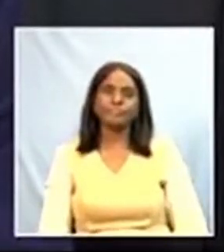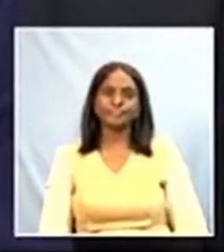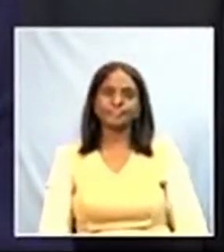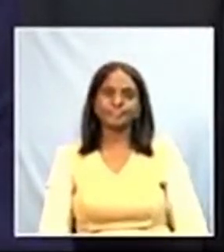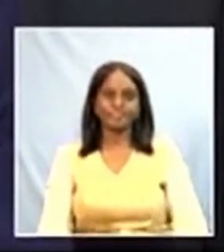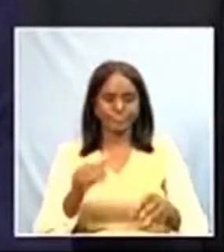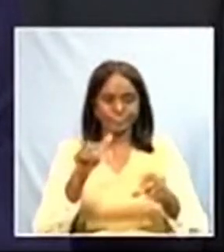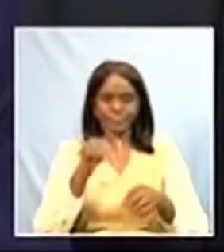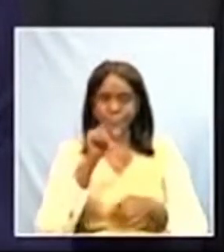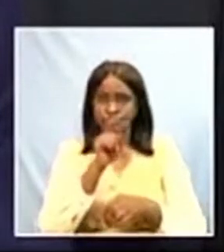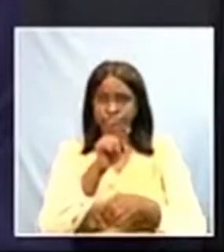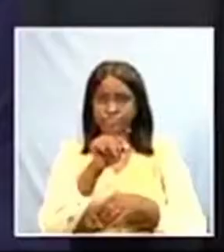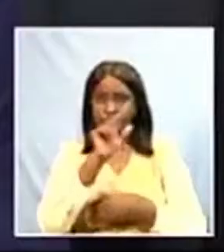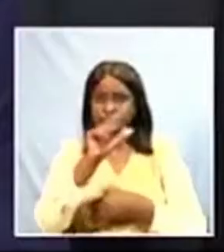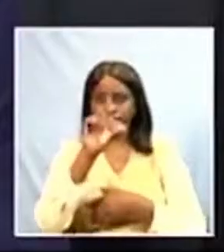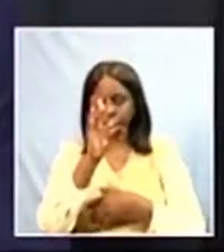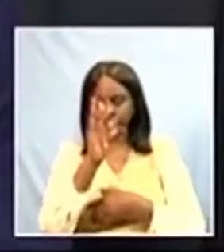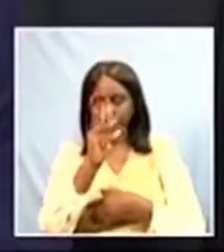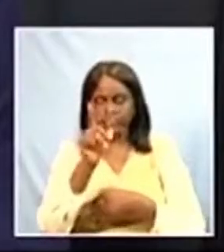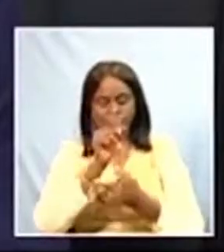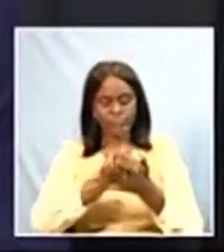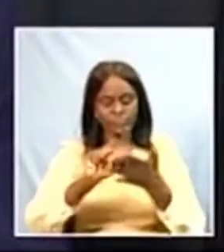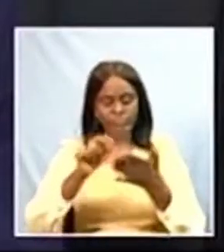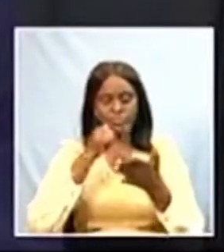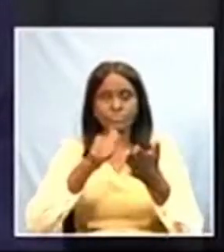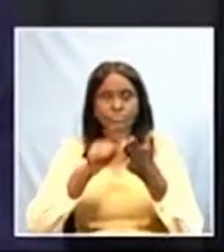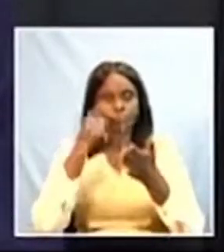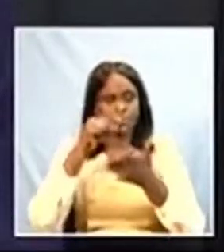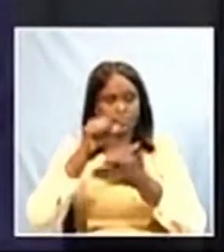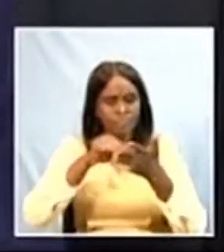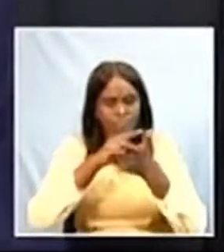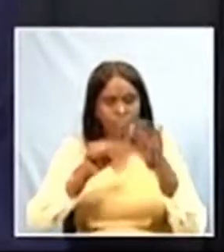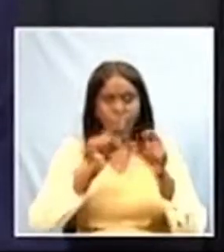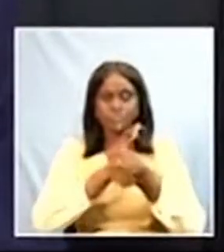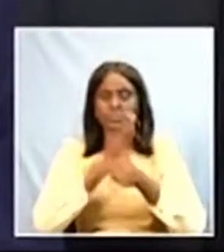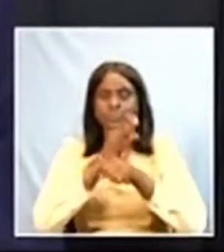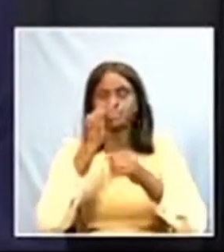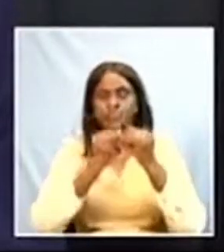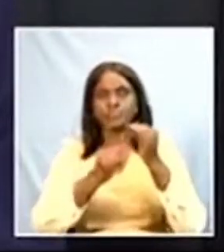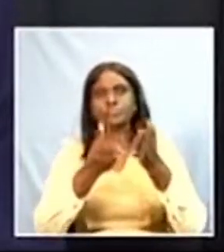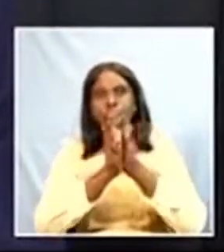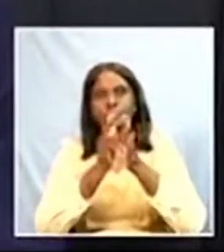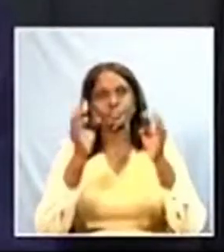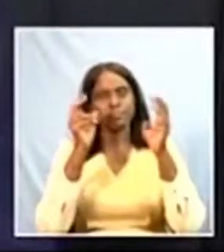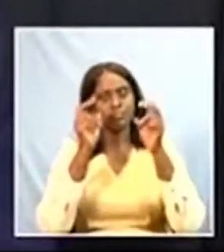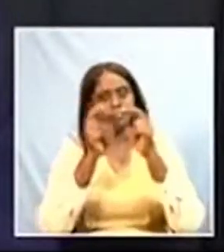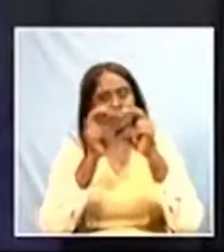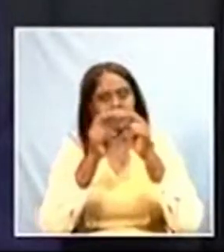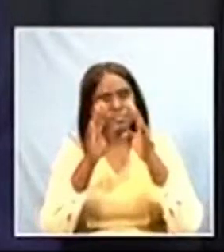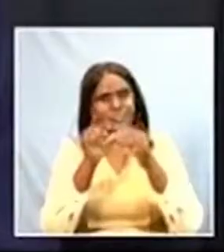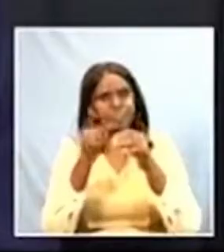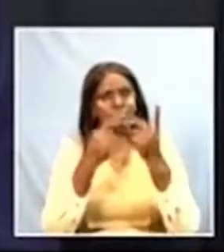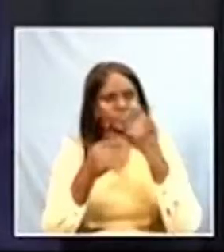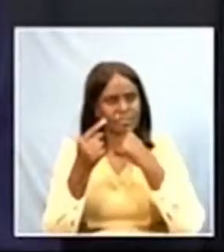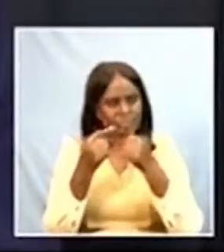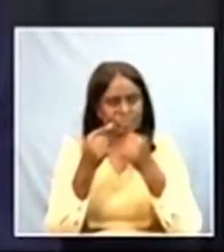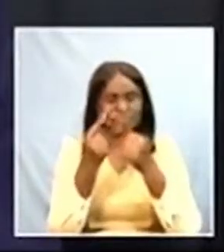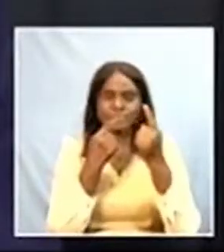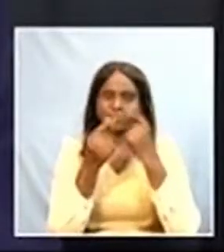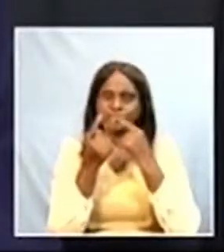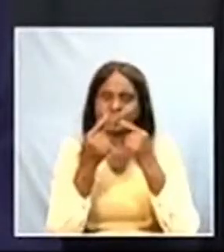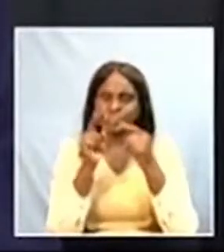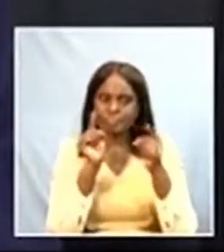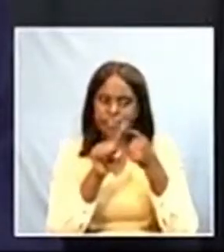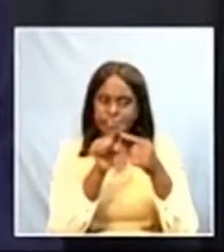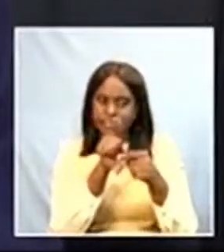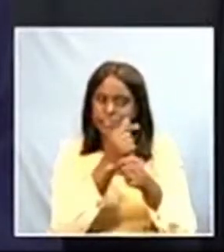So on 26th, you write a letter of termination, and then you ask the contractor to say, come, we negotiate. We